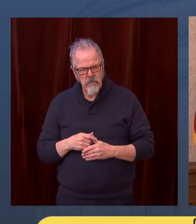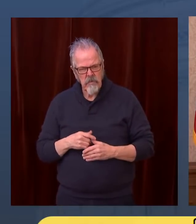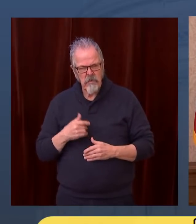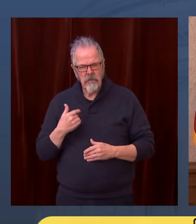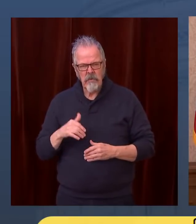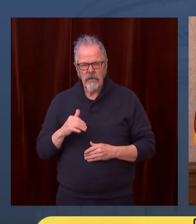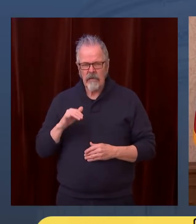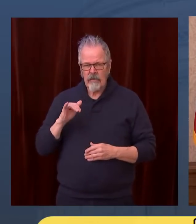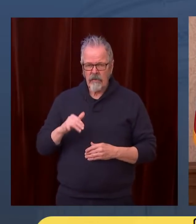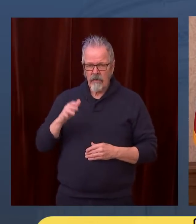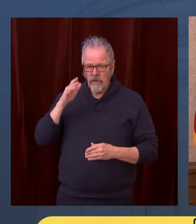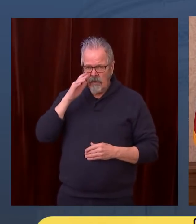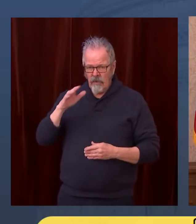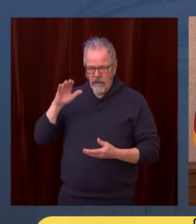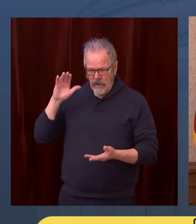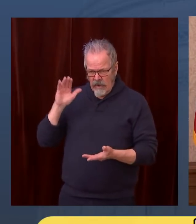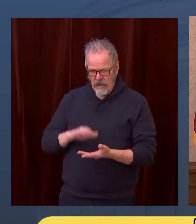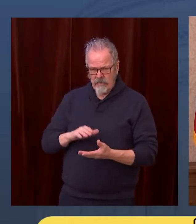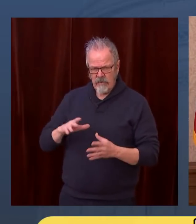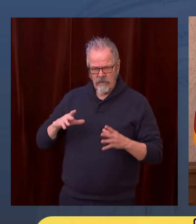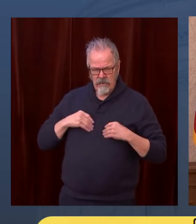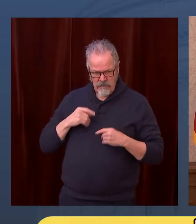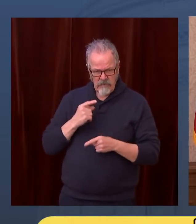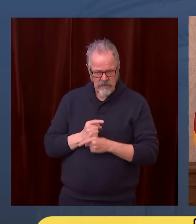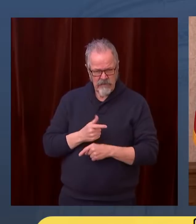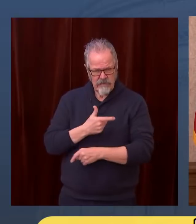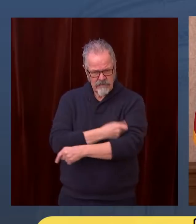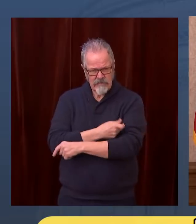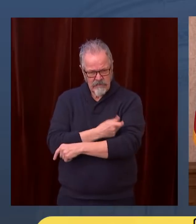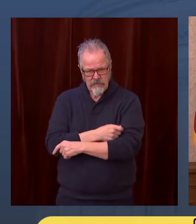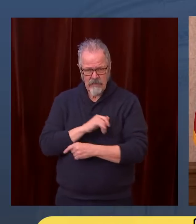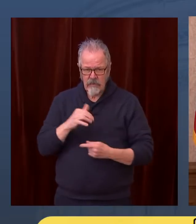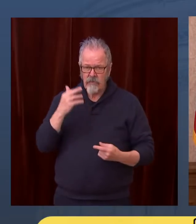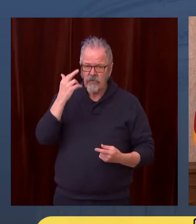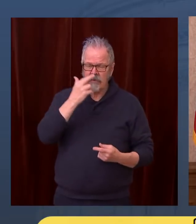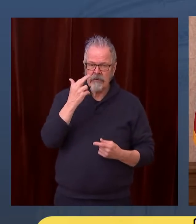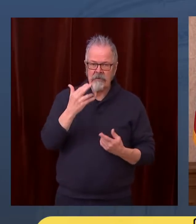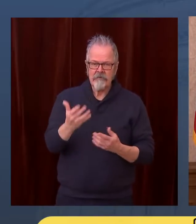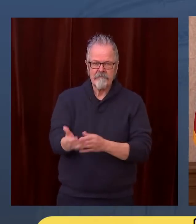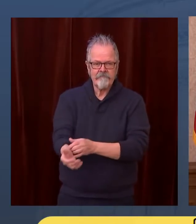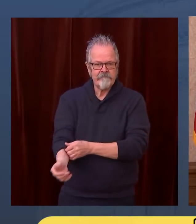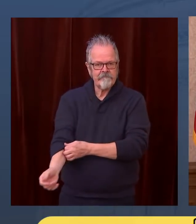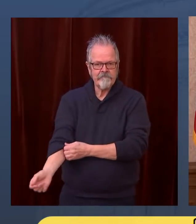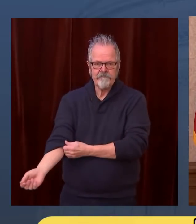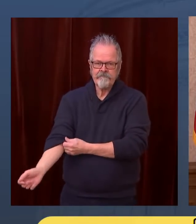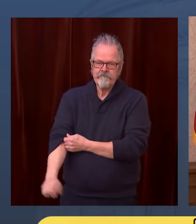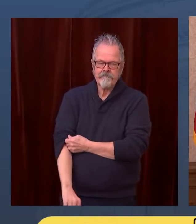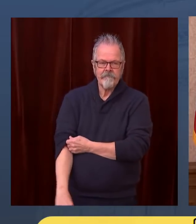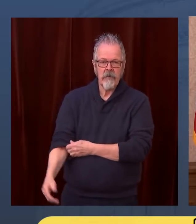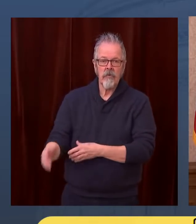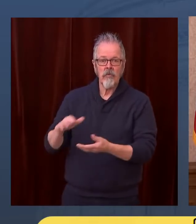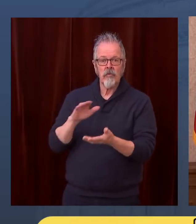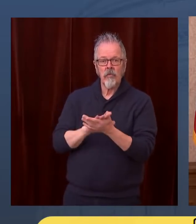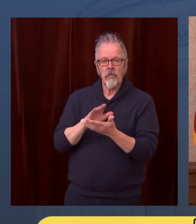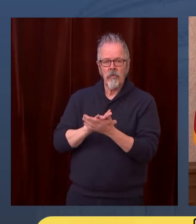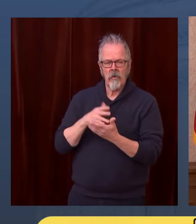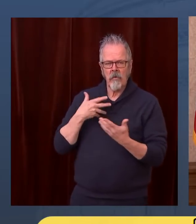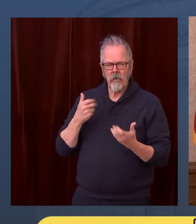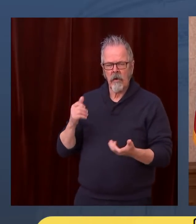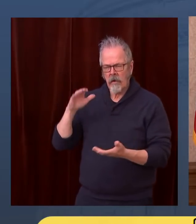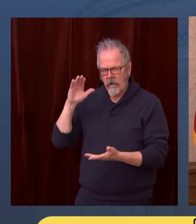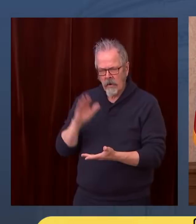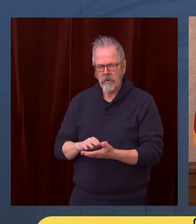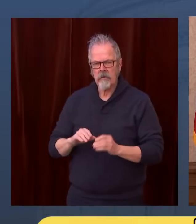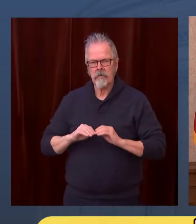transmission risk. You know, one of the reasons for what we've done in our schools is to prevent the transmission, even if the